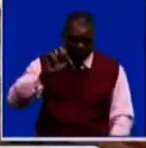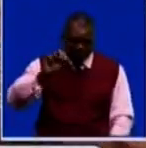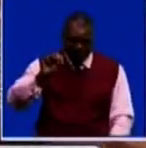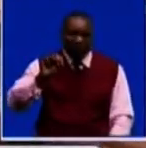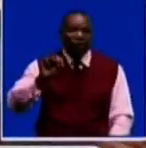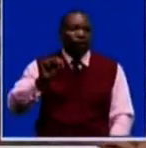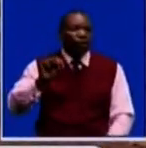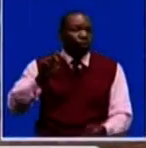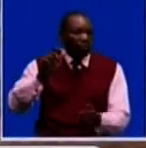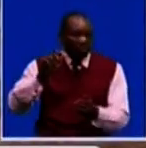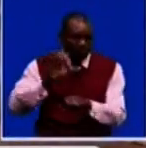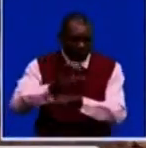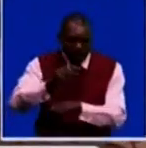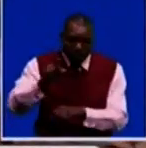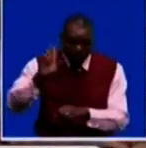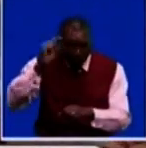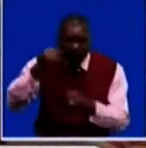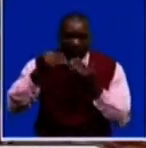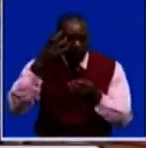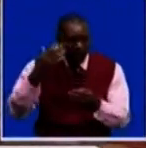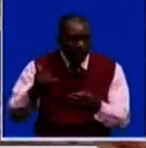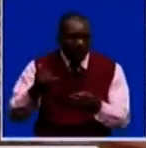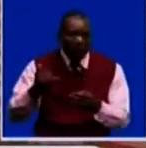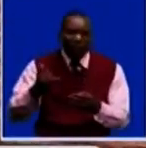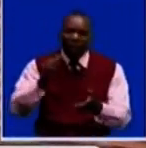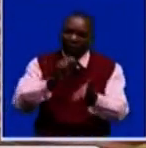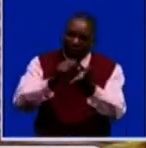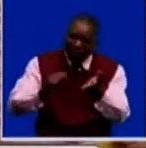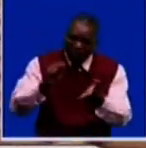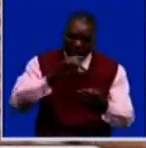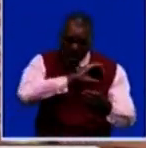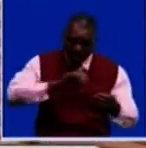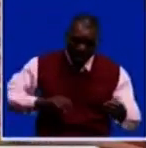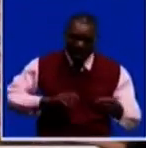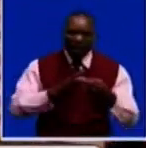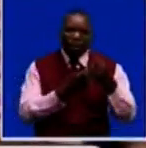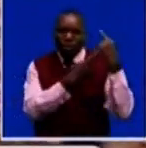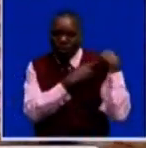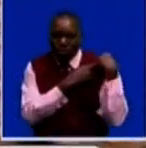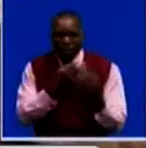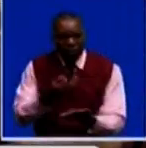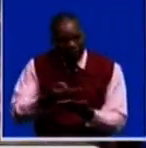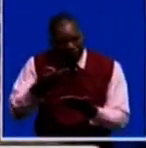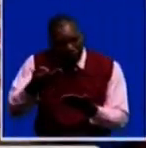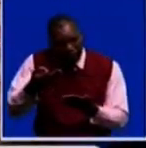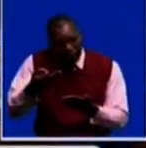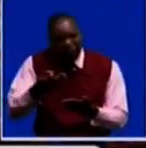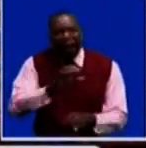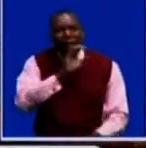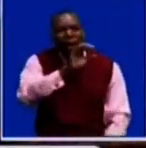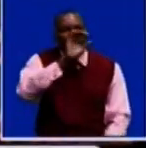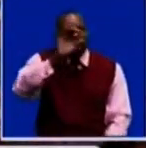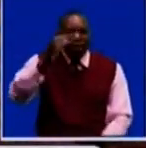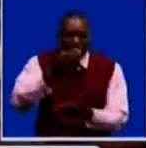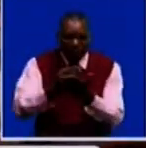And Chaikatisha has thanked government for entrusting Neria Investment with the responsibility to distribute fertilizer in some